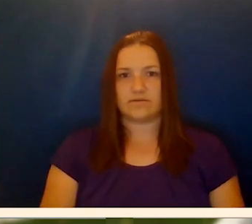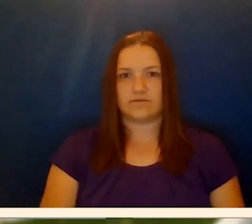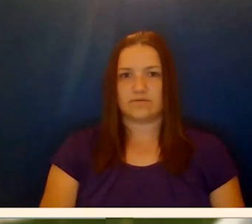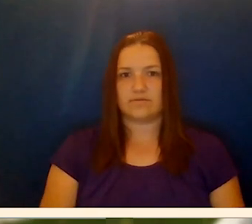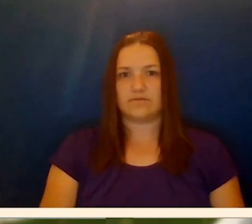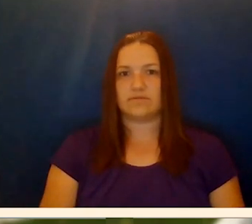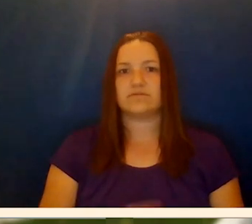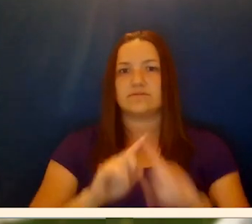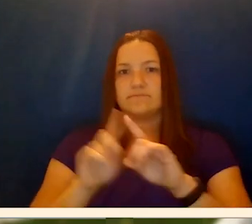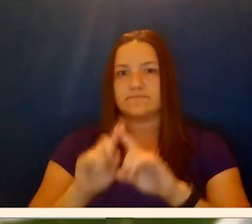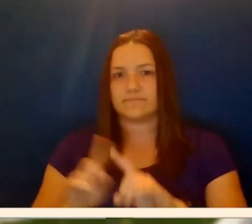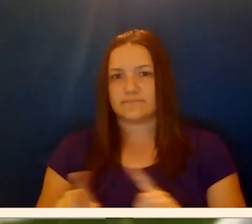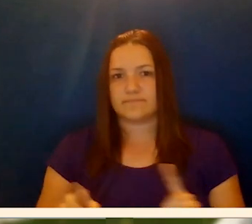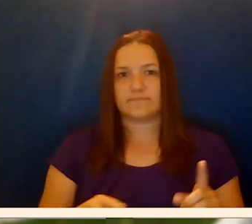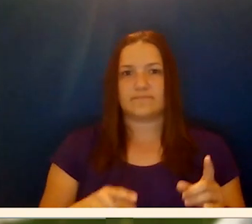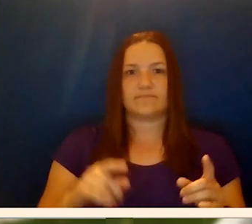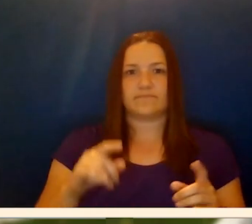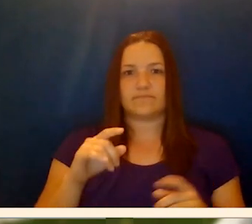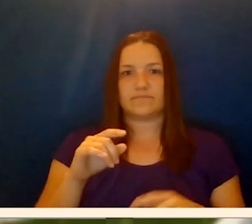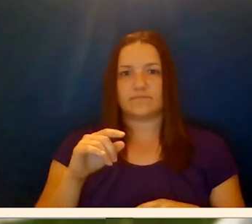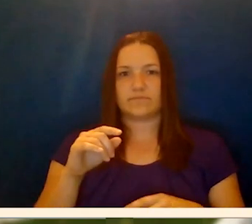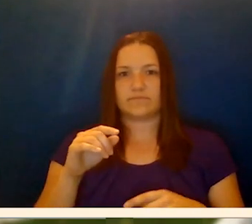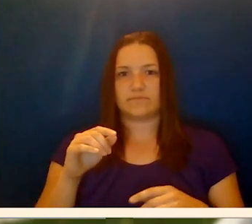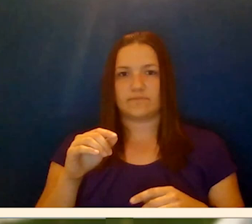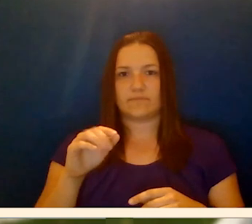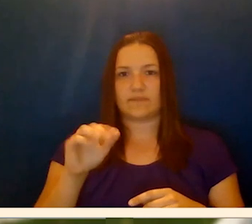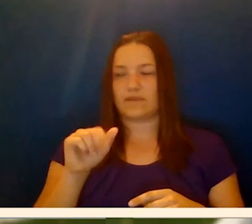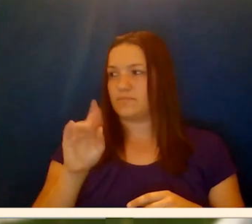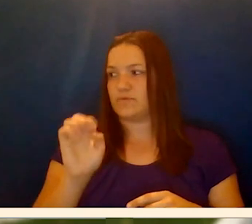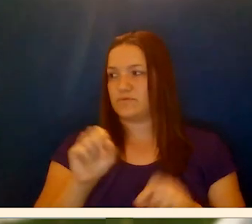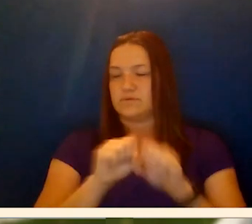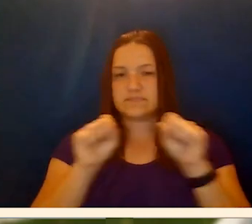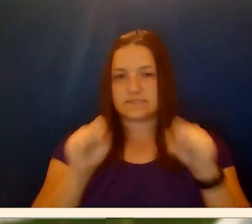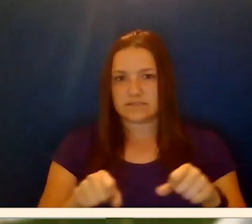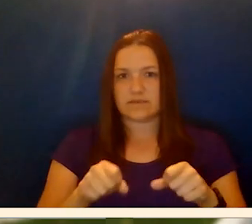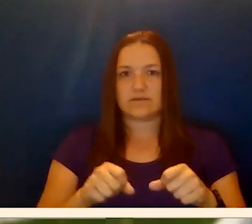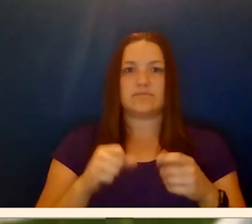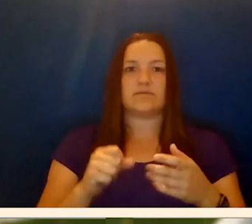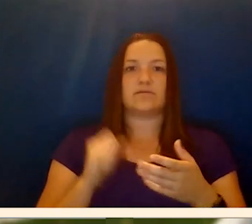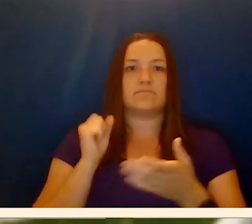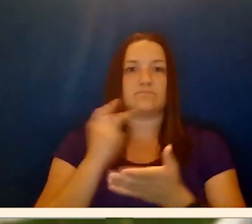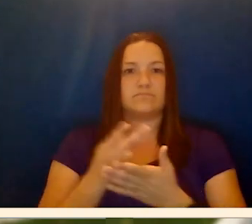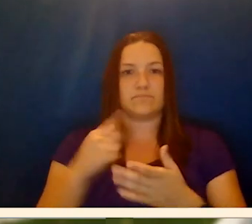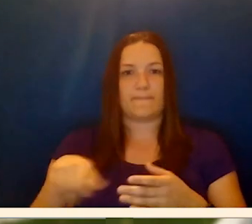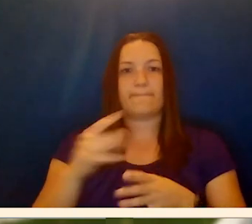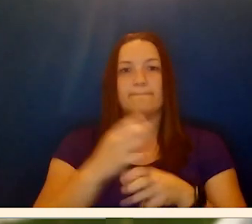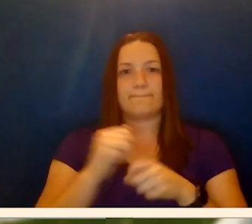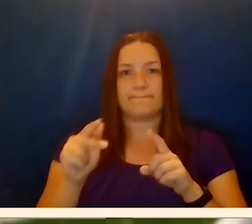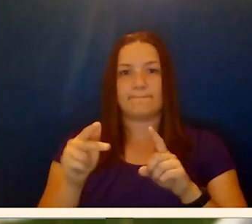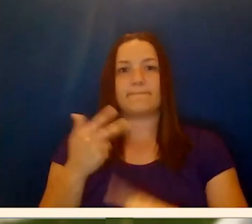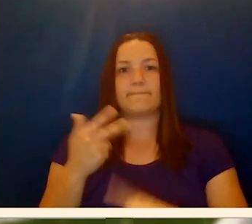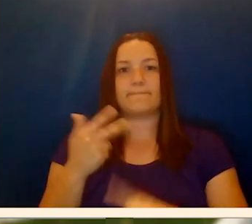immune systems, they are authorized and eligible now to receive that third dose. But I just